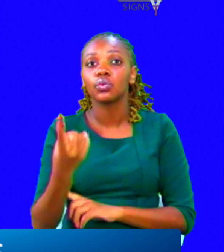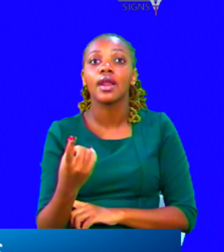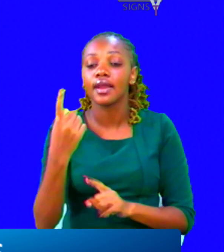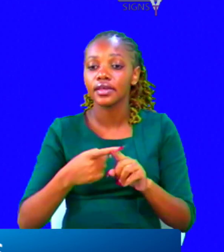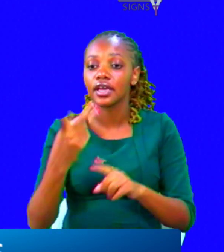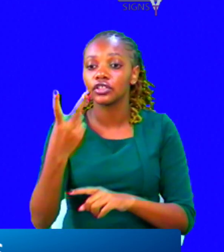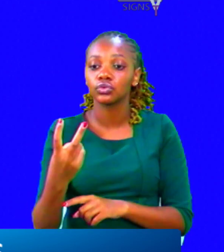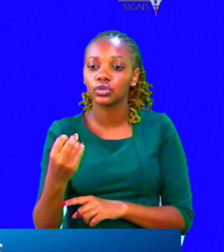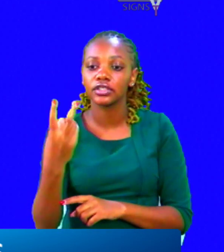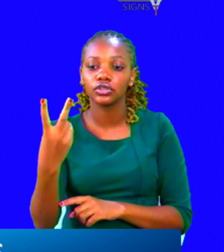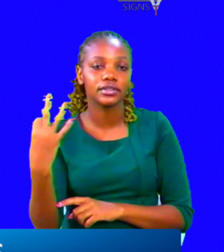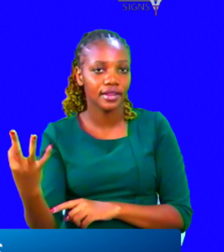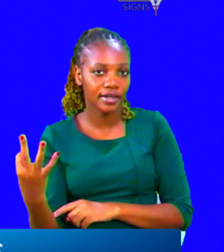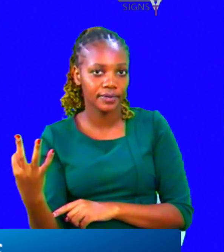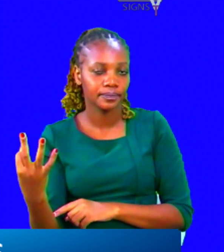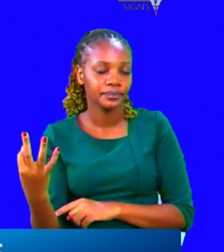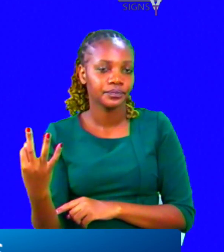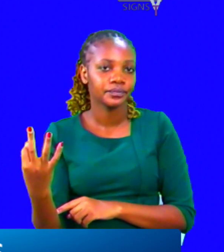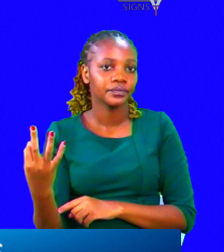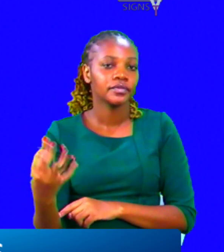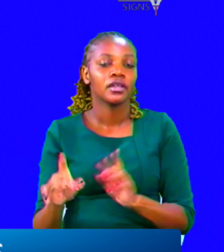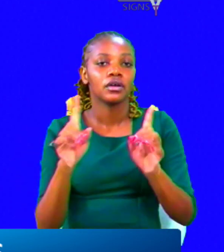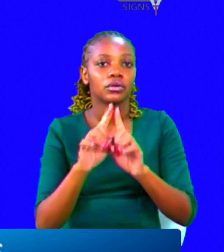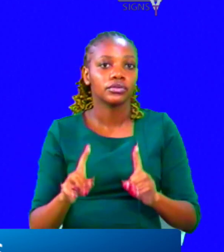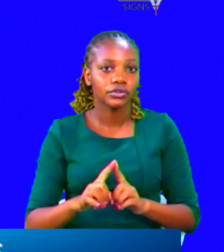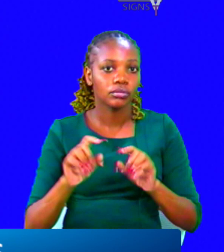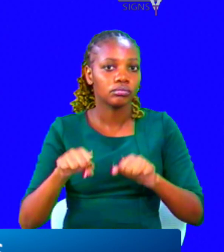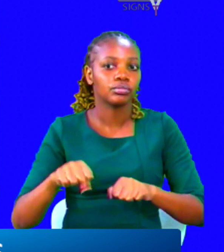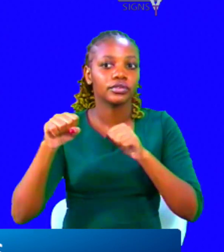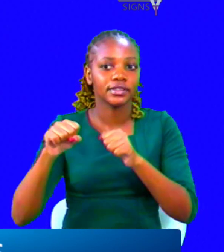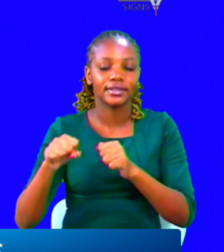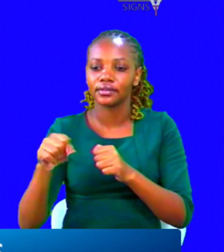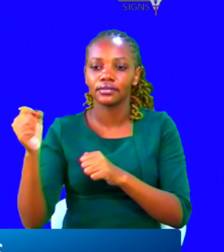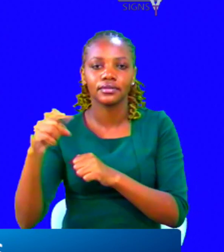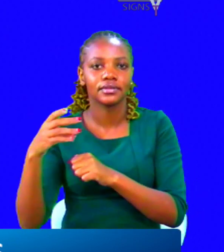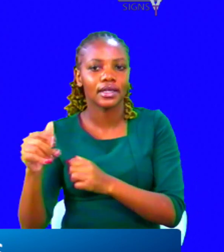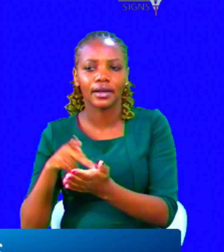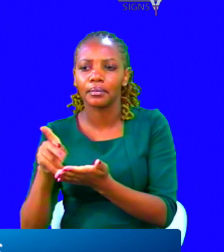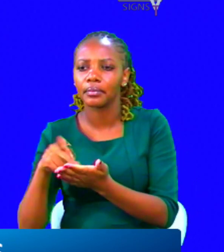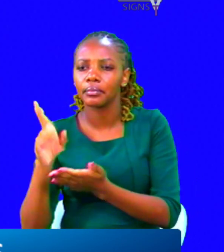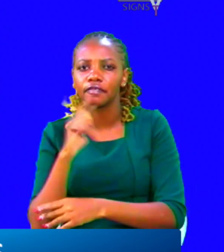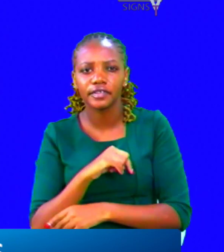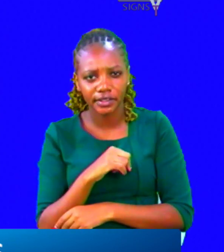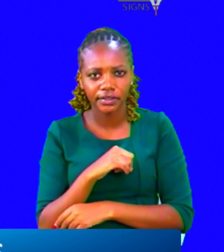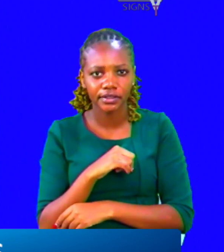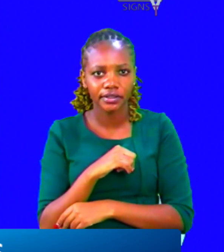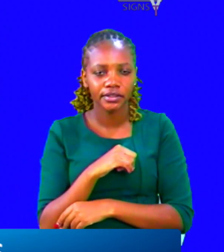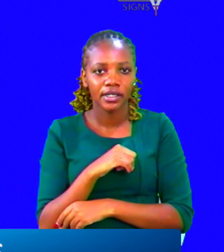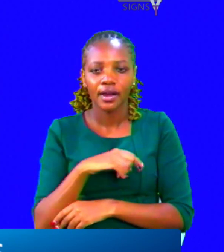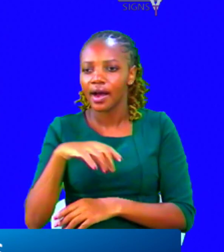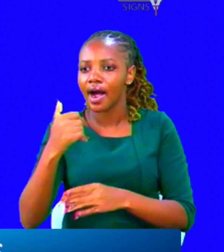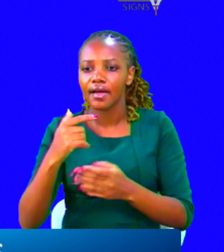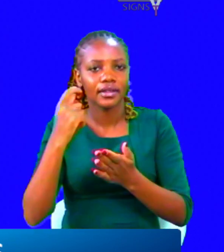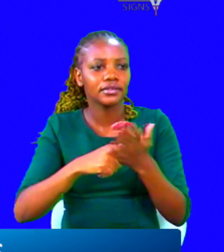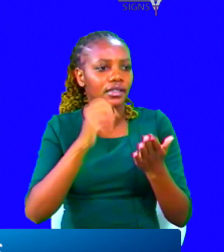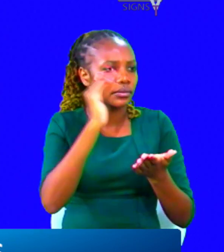2023. It also impairs contractual obligations, my lord. Employers have already paid out salaries